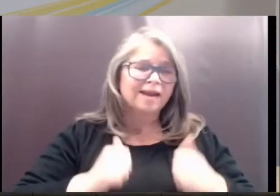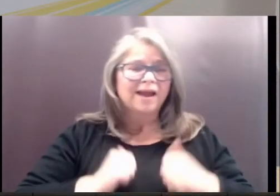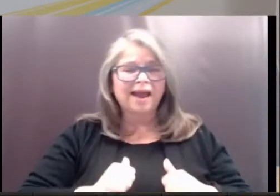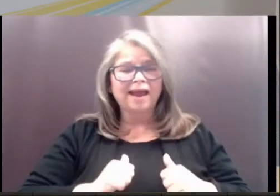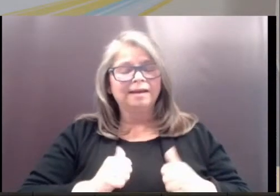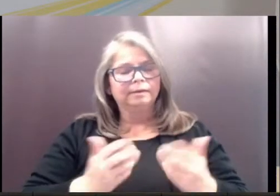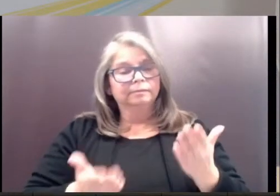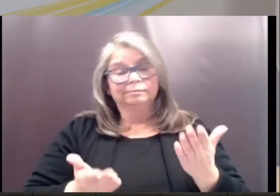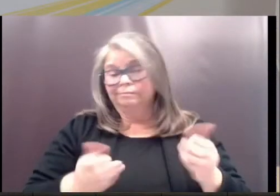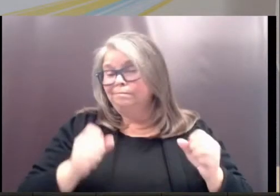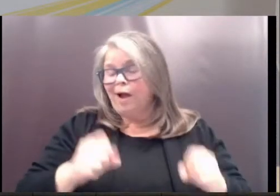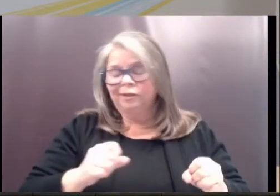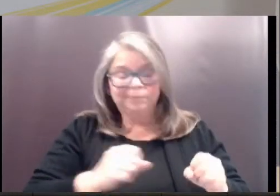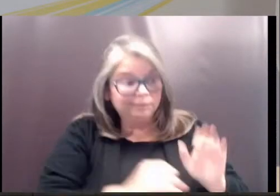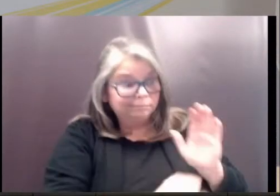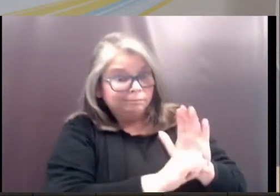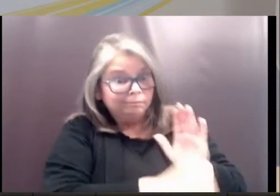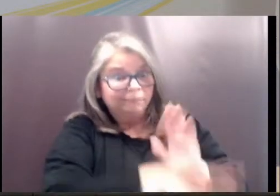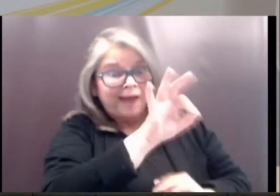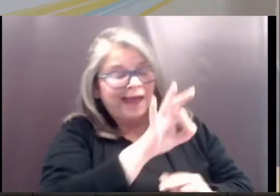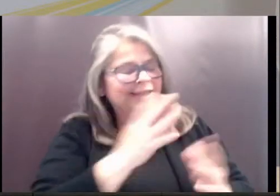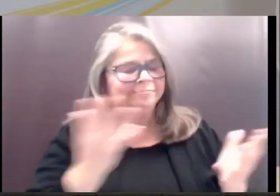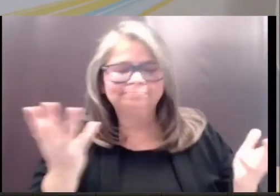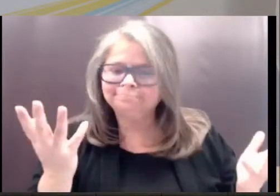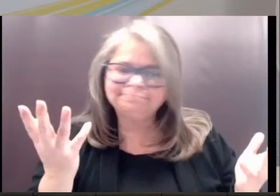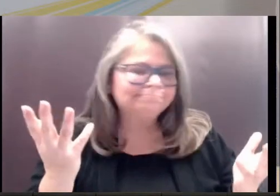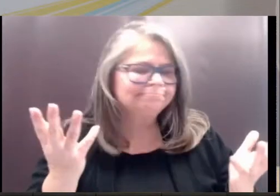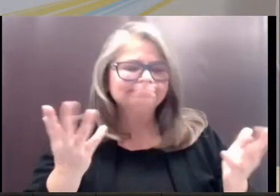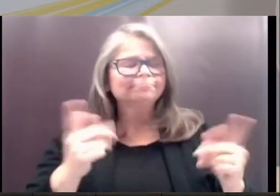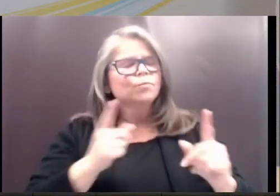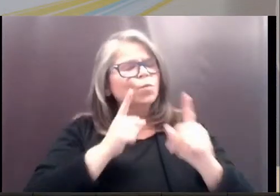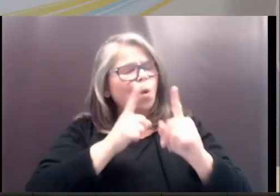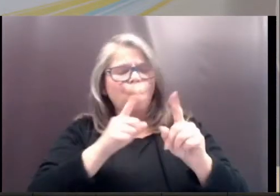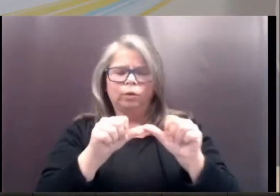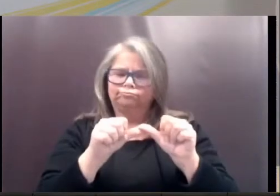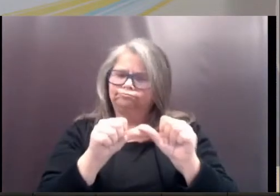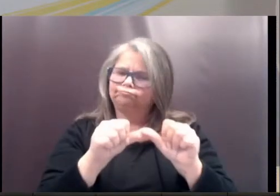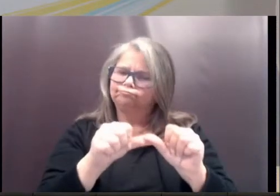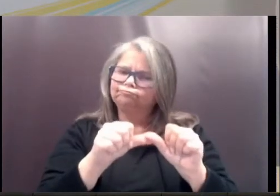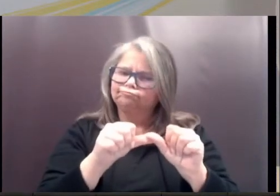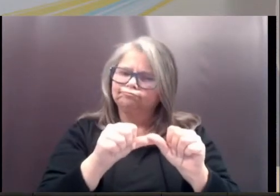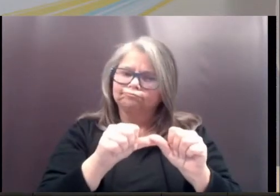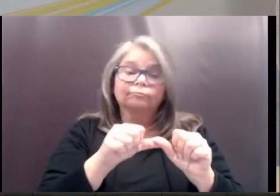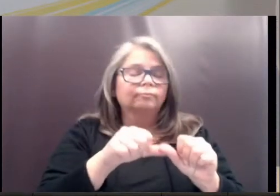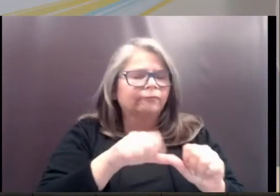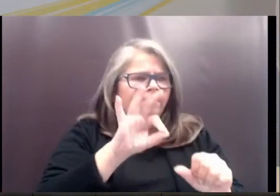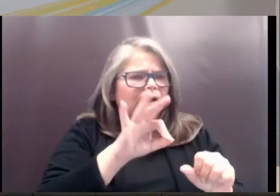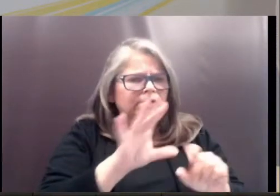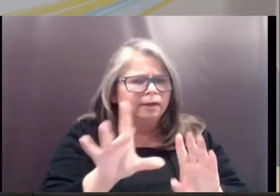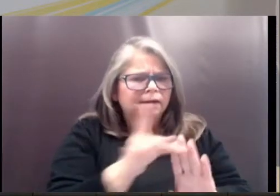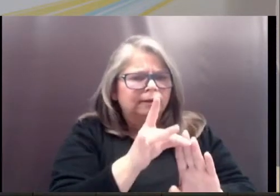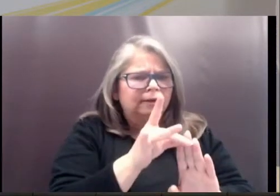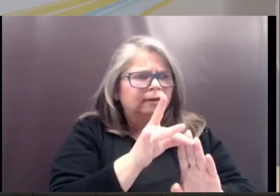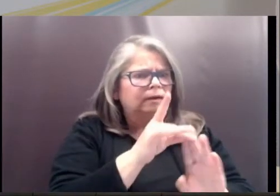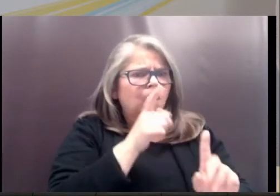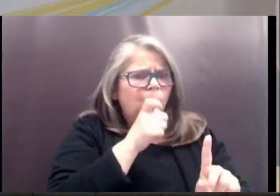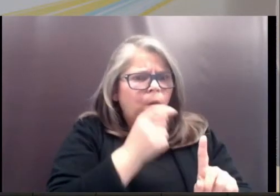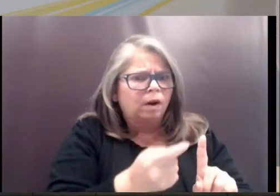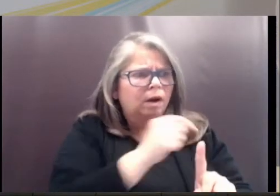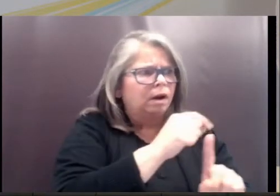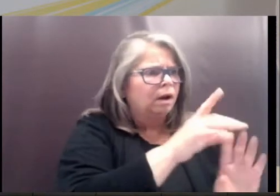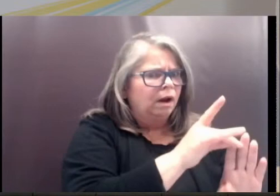will continue to make sure that we identify the close contacts and test them as